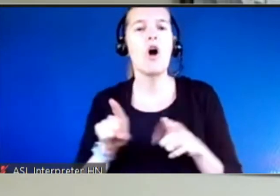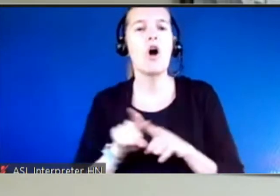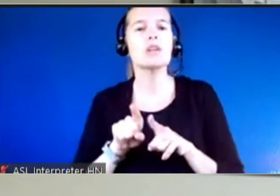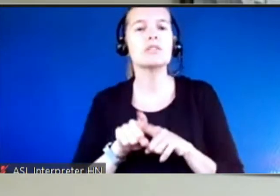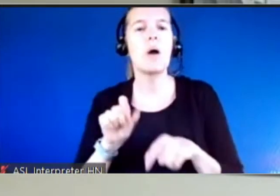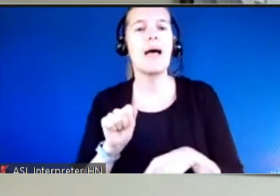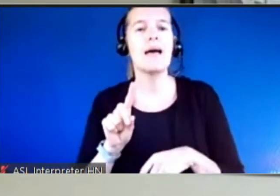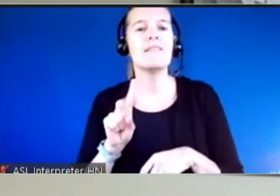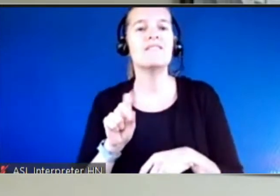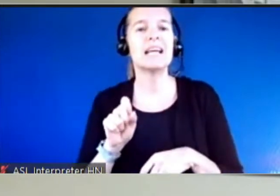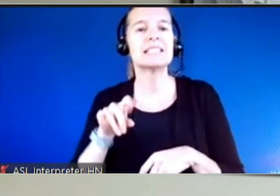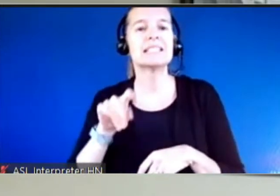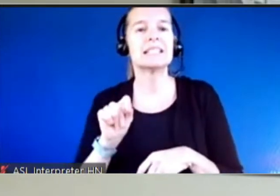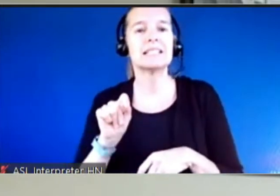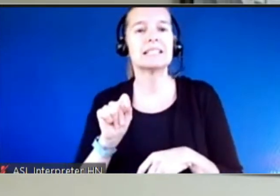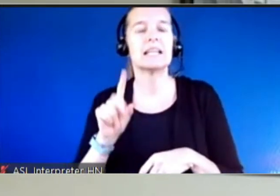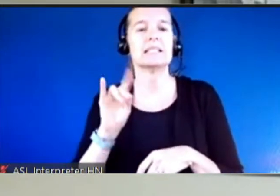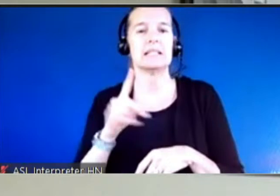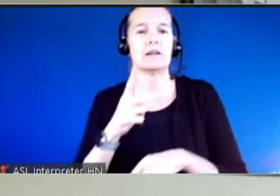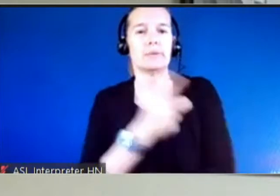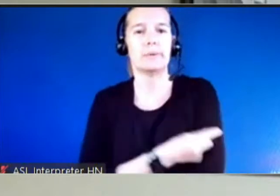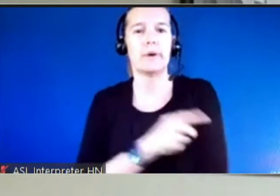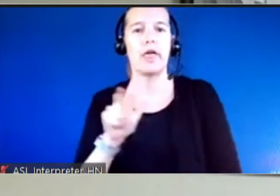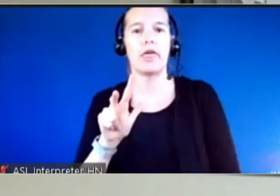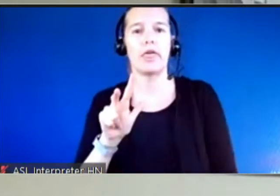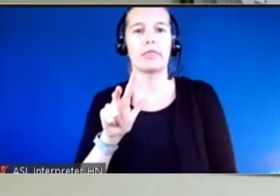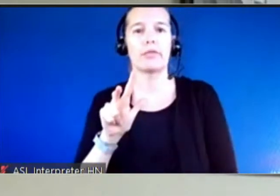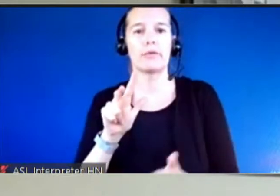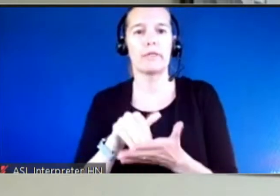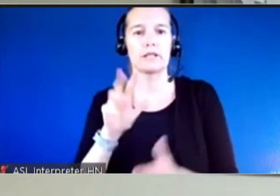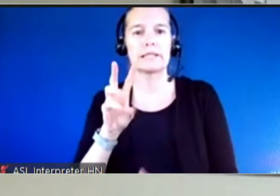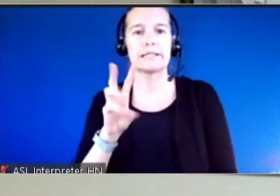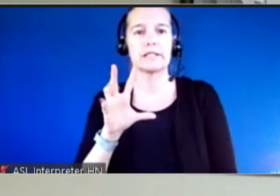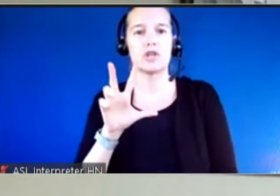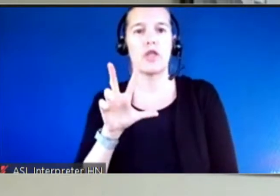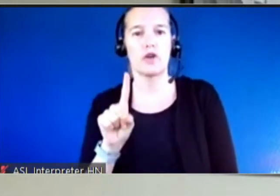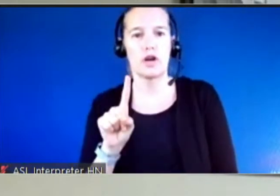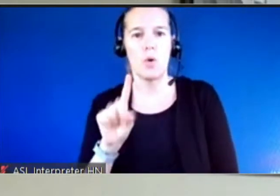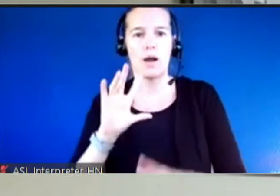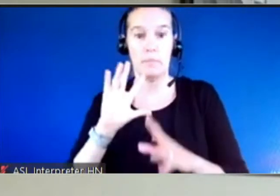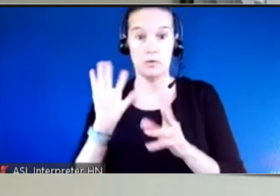administered 3,631, which gives us